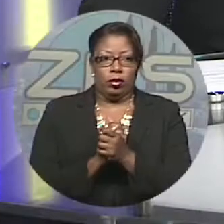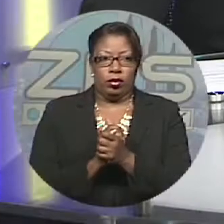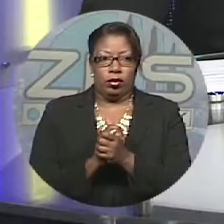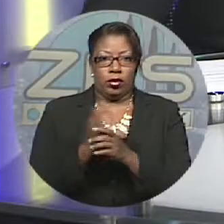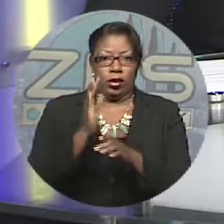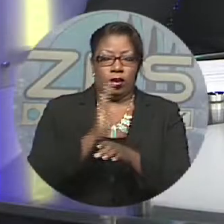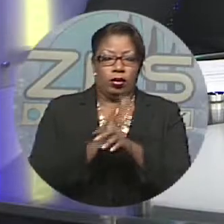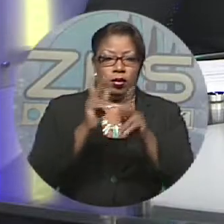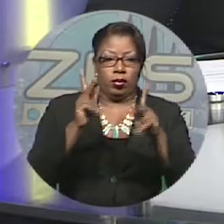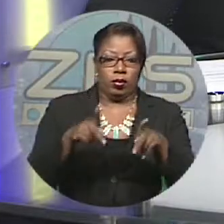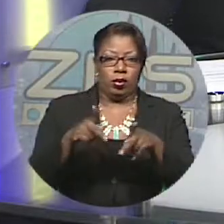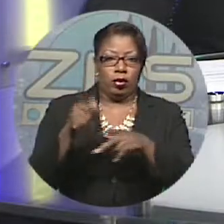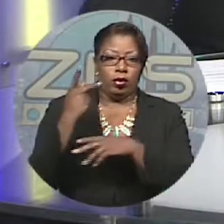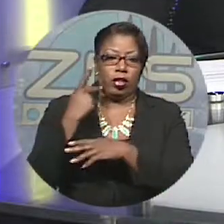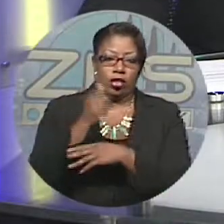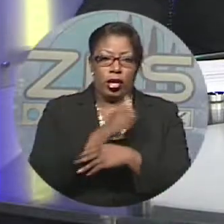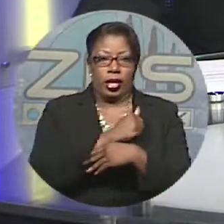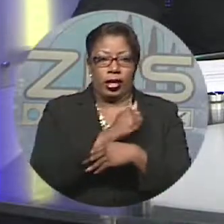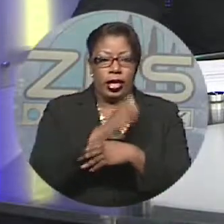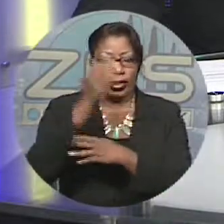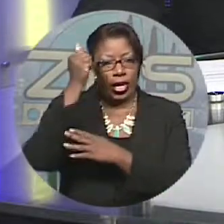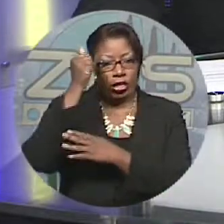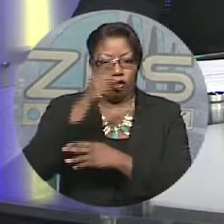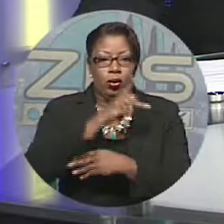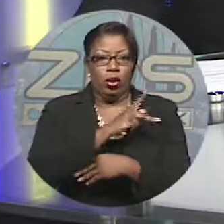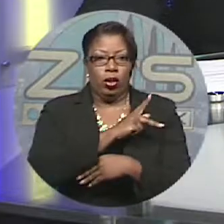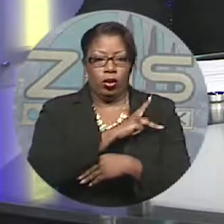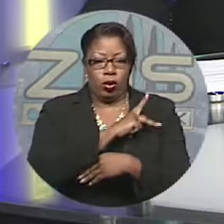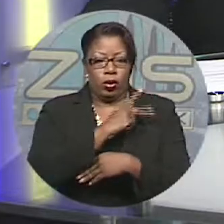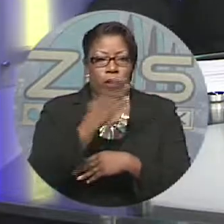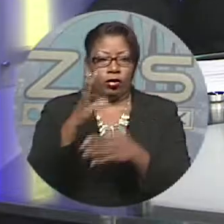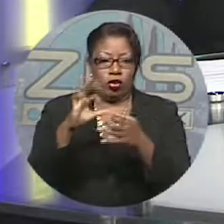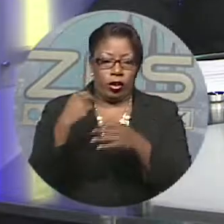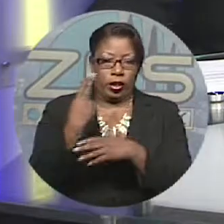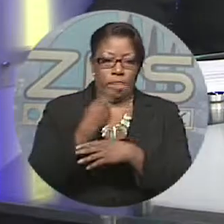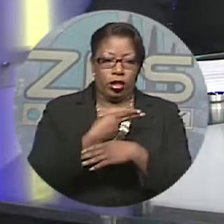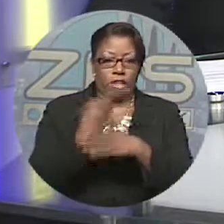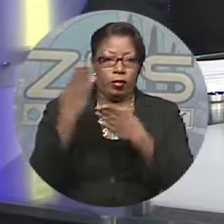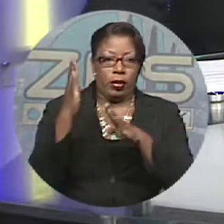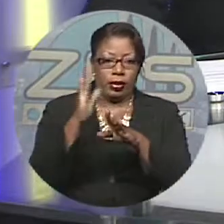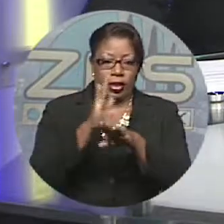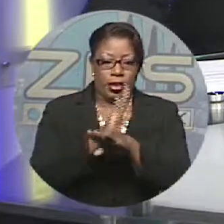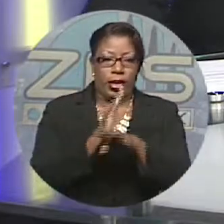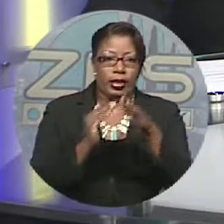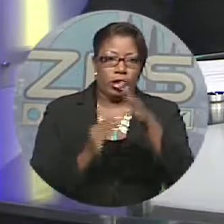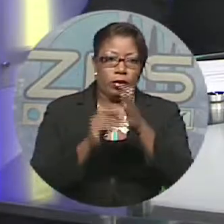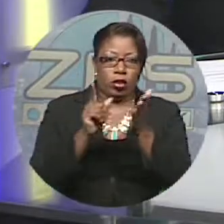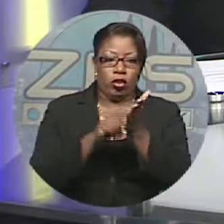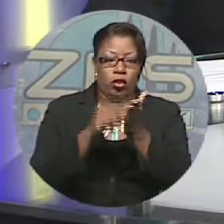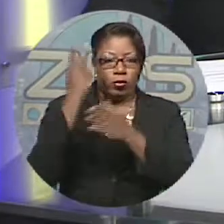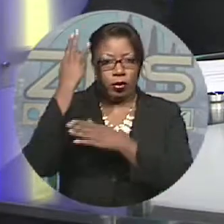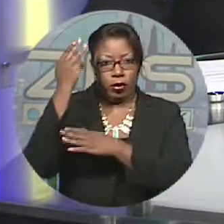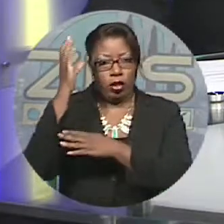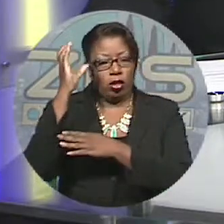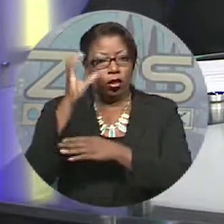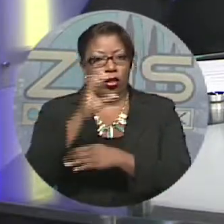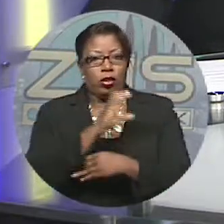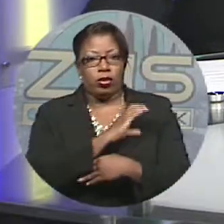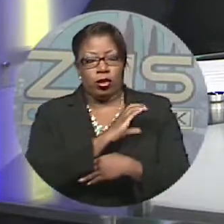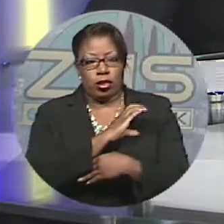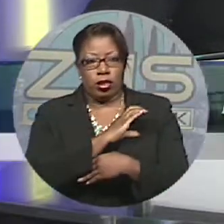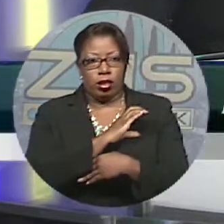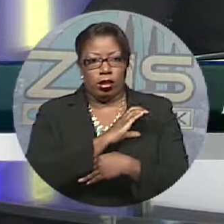Good evening, everyone. I'm Keishla Adderley. And I'm Andrew Knowles. Thanks for joining us on The Bahamas Tonight. Topping the news, Prime Minister Perry Christie has